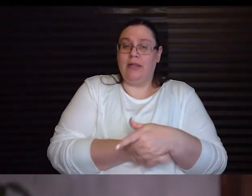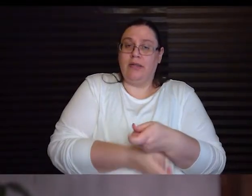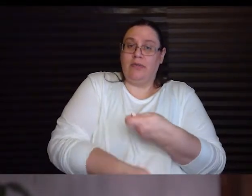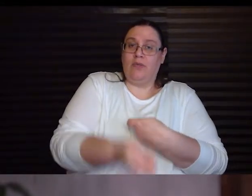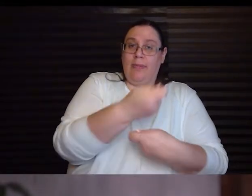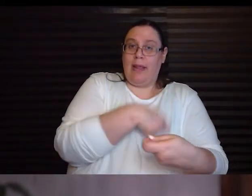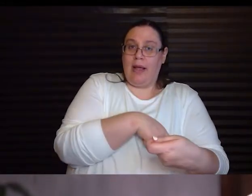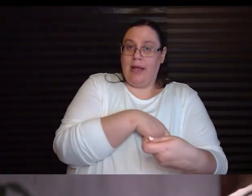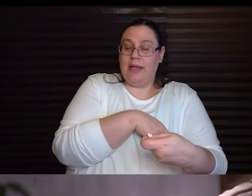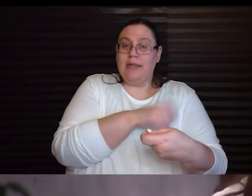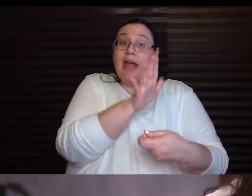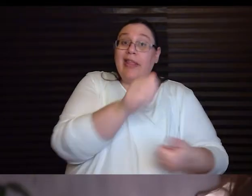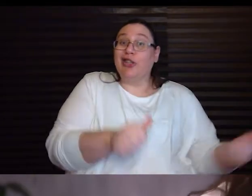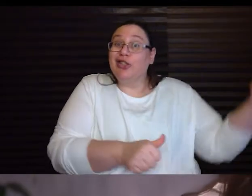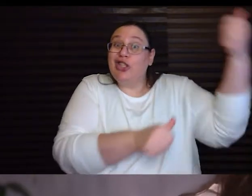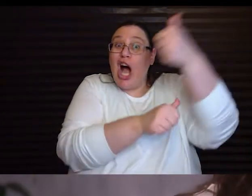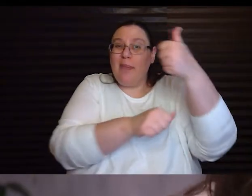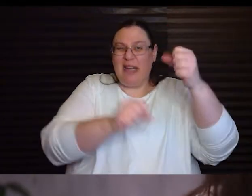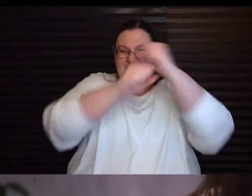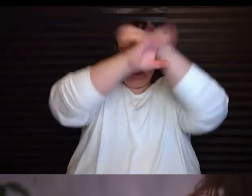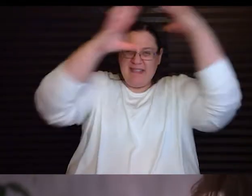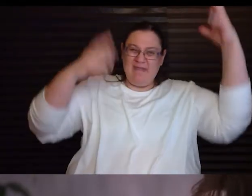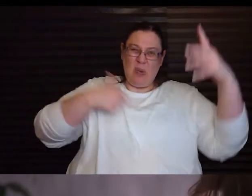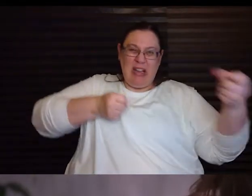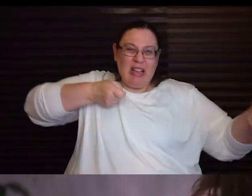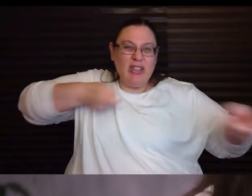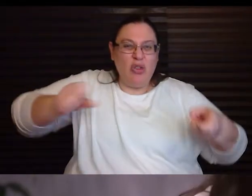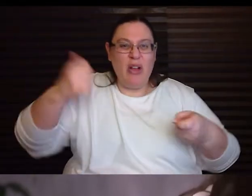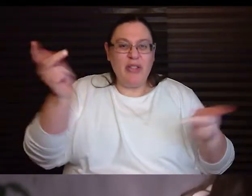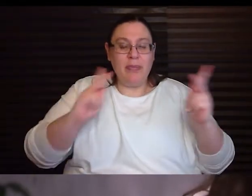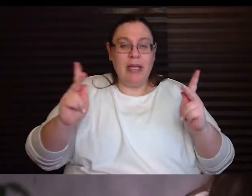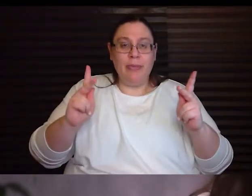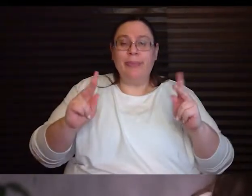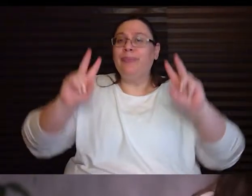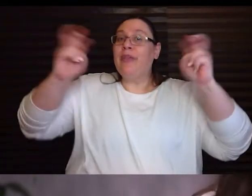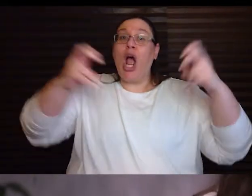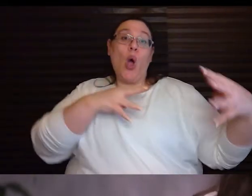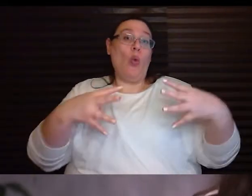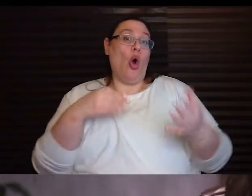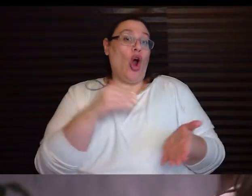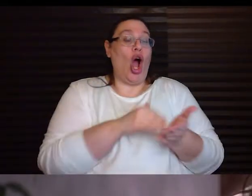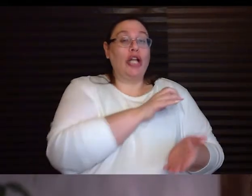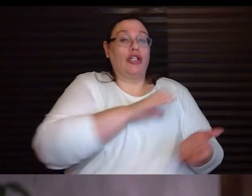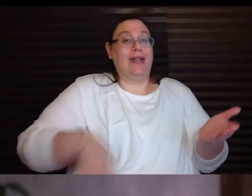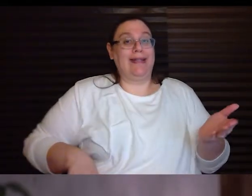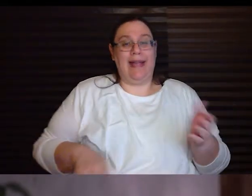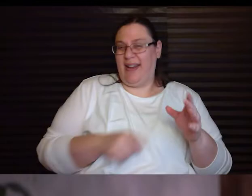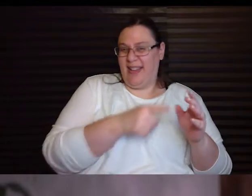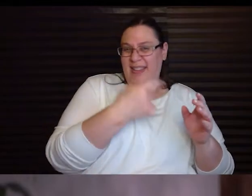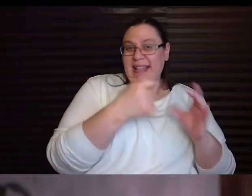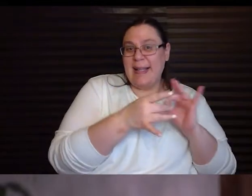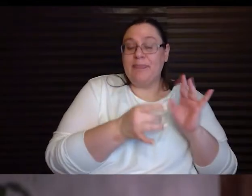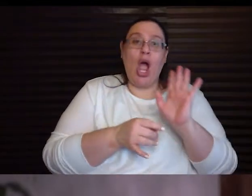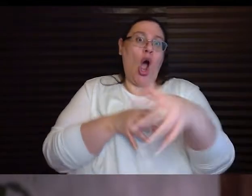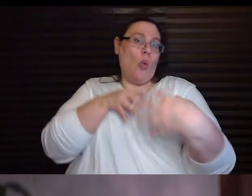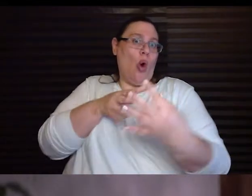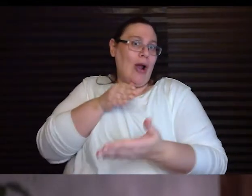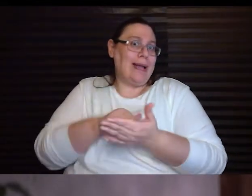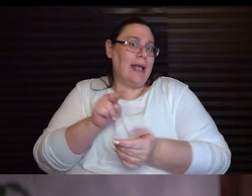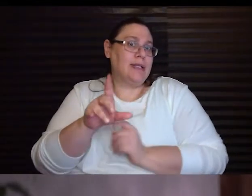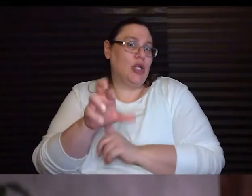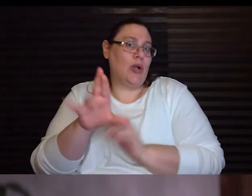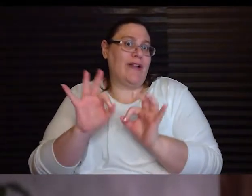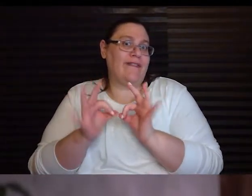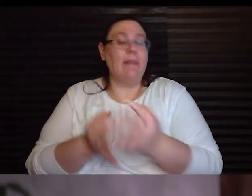replaced, their dominance, their hegemony. There's a war on Christianity, they say. There's a war on the nuclear family,